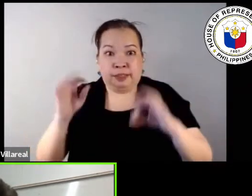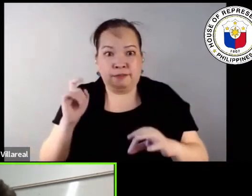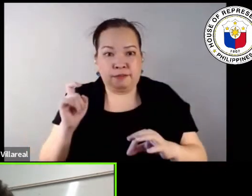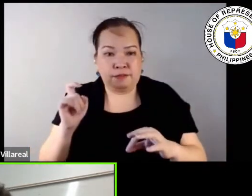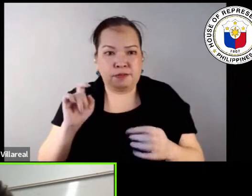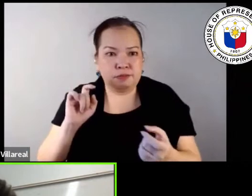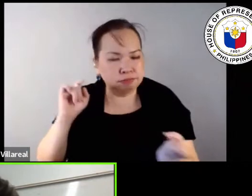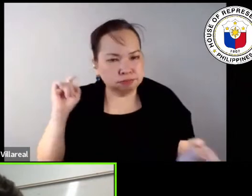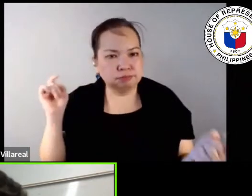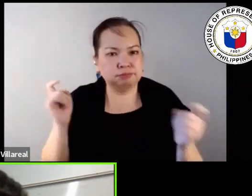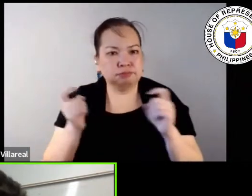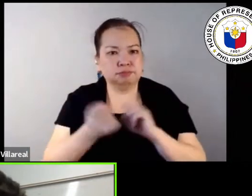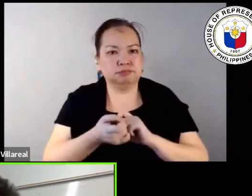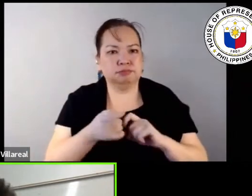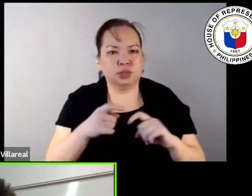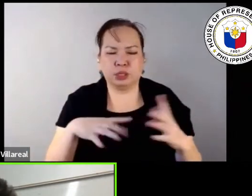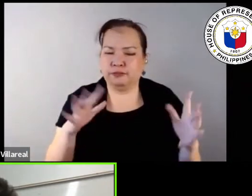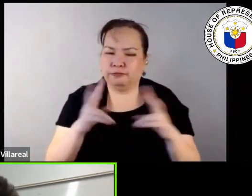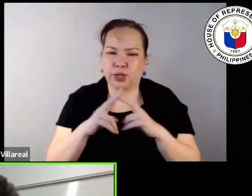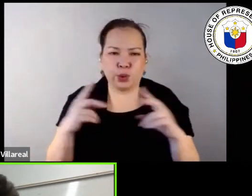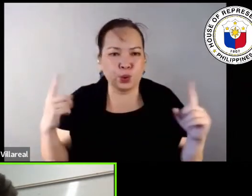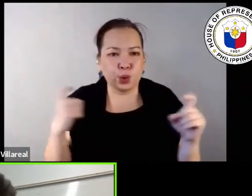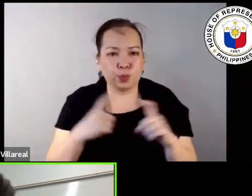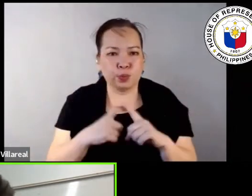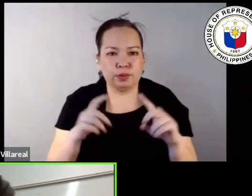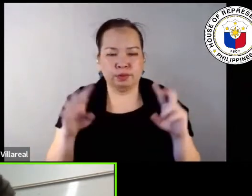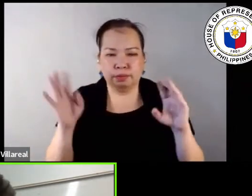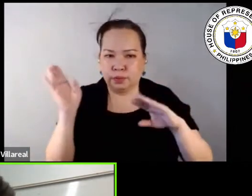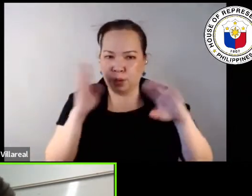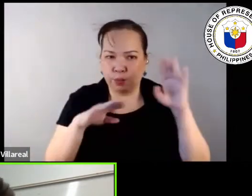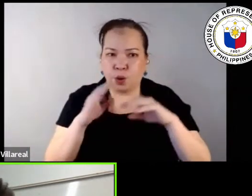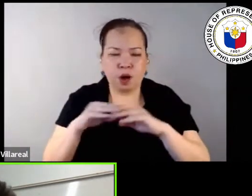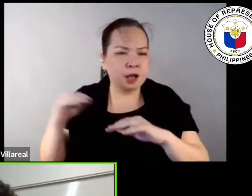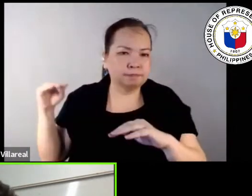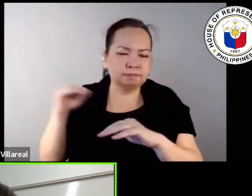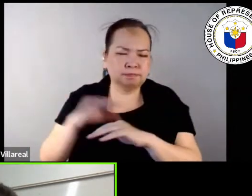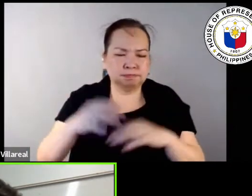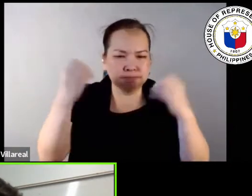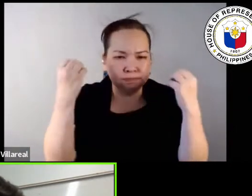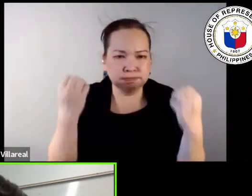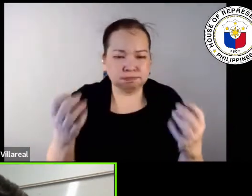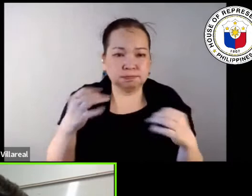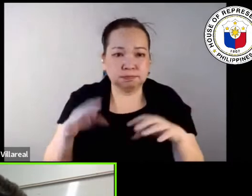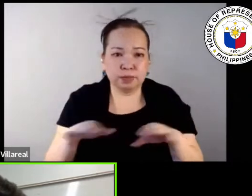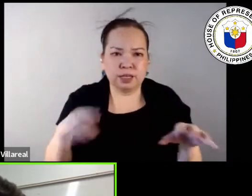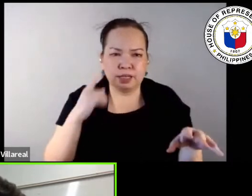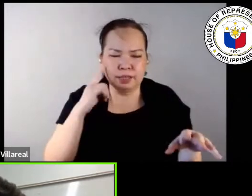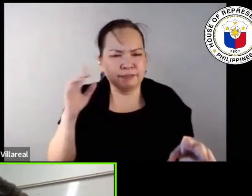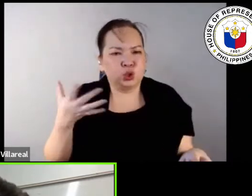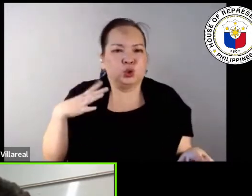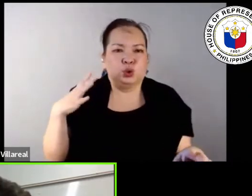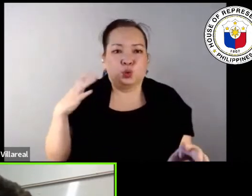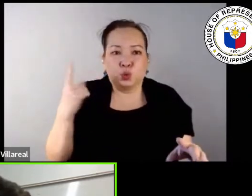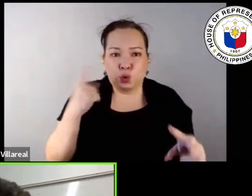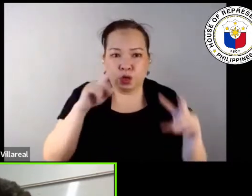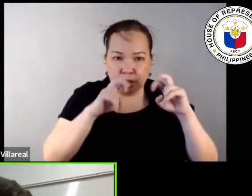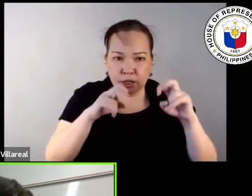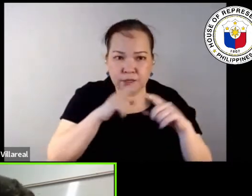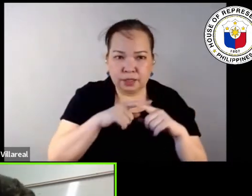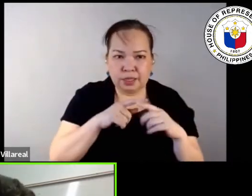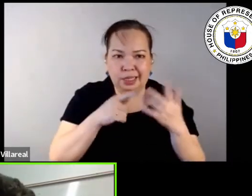political action on this complex issue, because it will affect millions of children. So I think we take a look at the issue with a